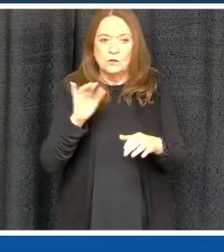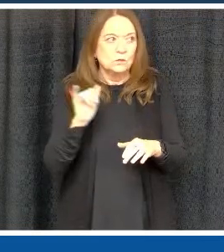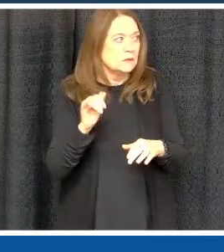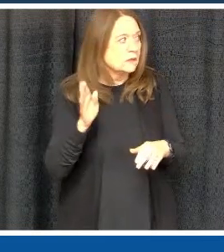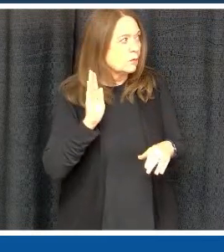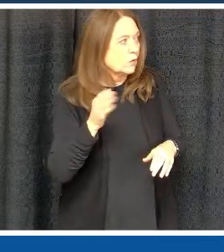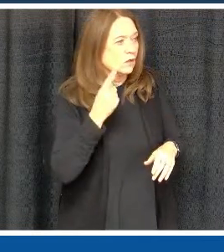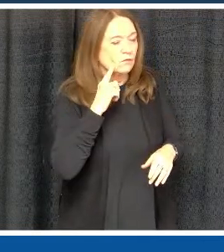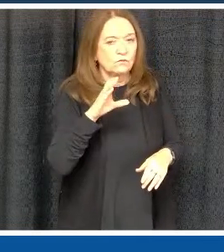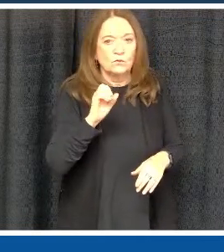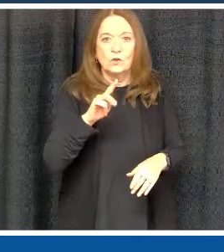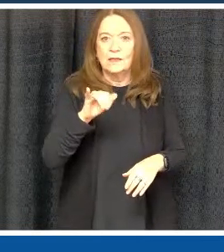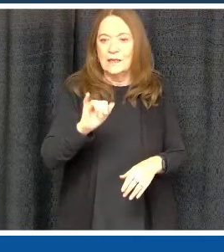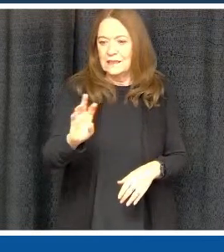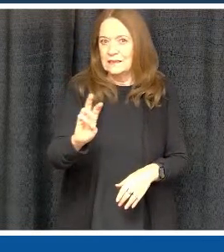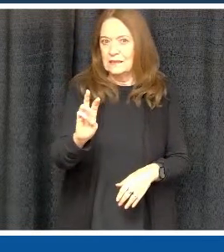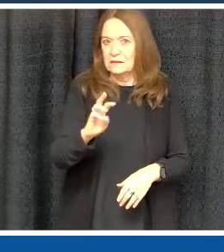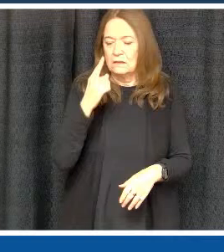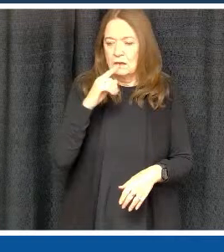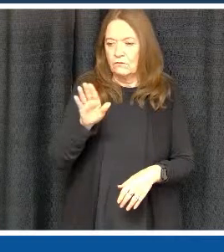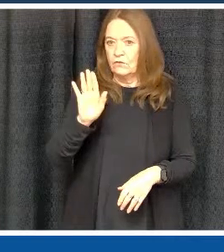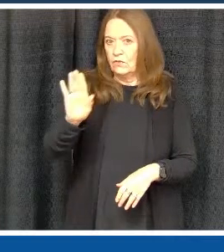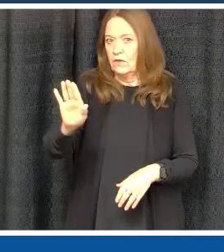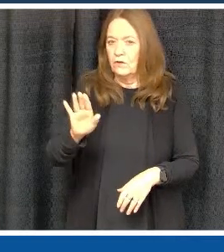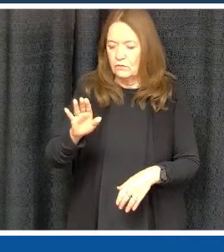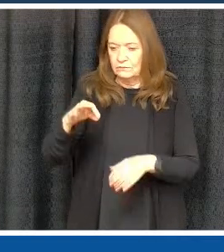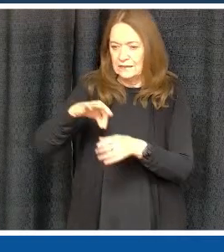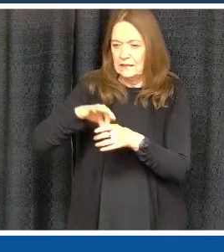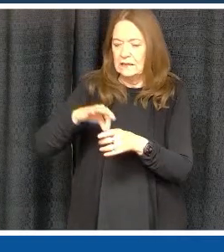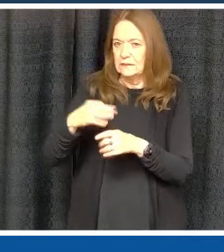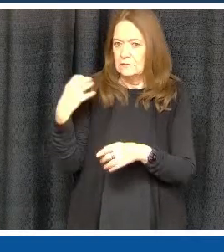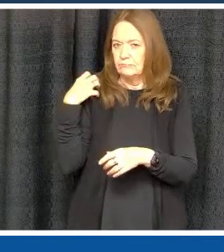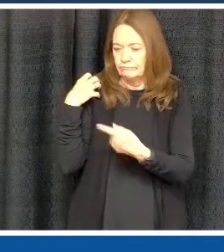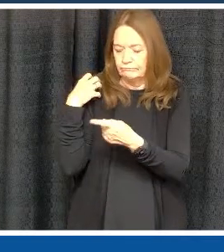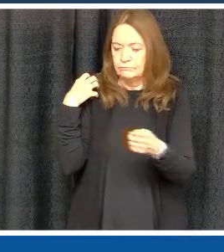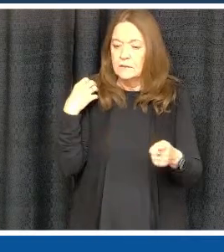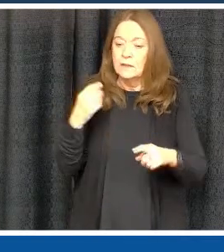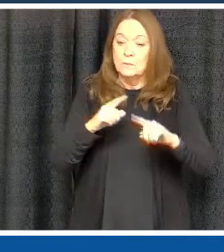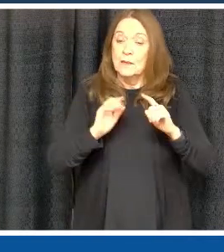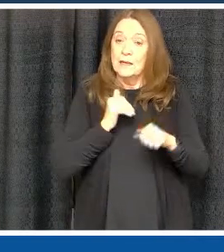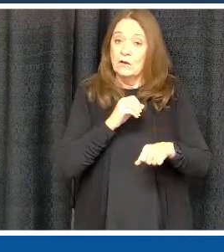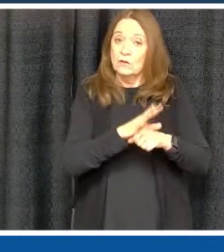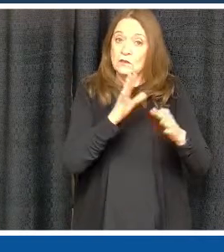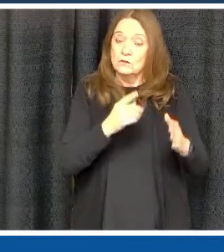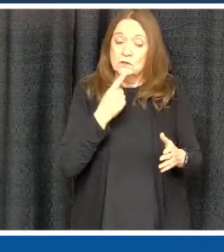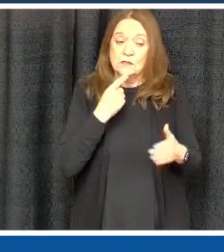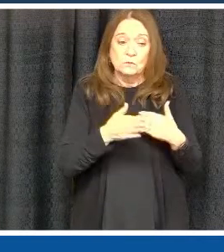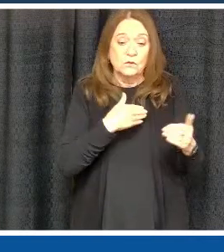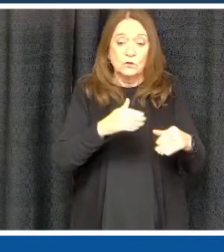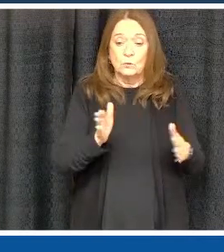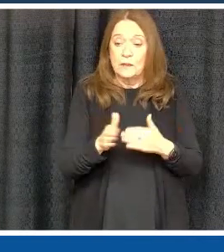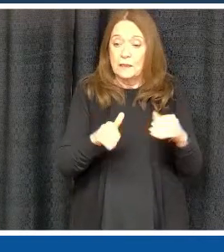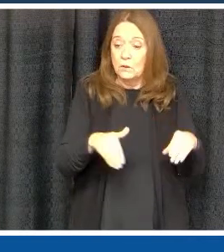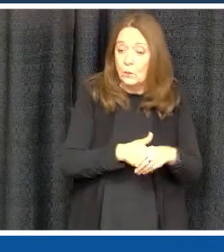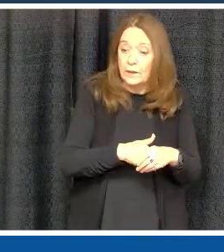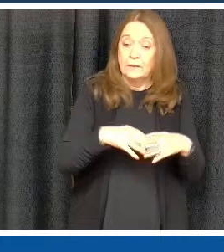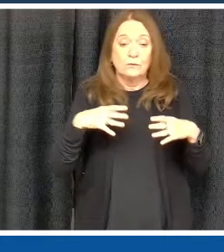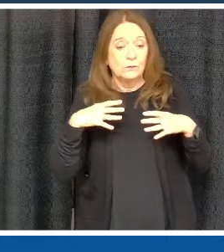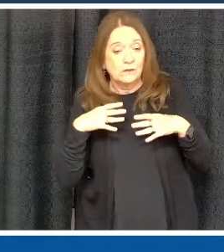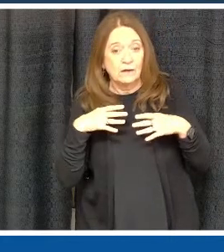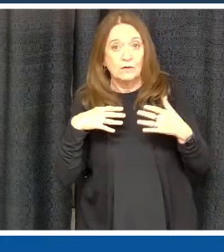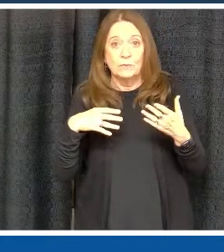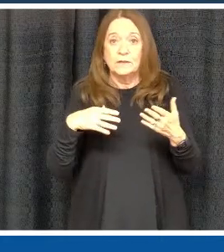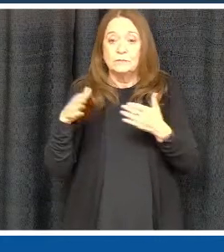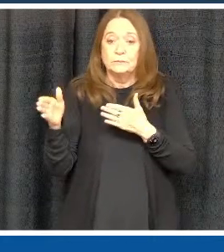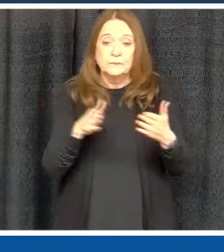for the county at 6 o'clock for their elected body. But our consultant says whether you're planning a wedding, you're planning a retirement,